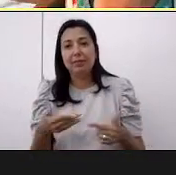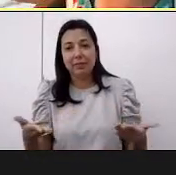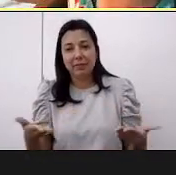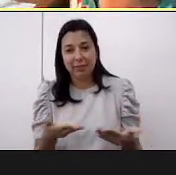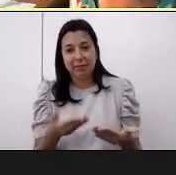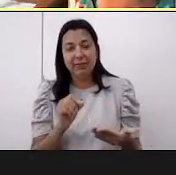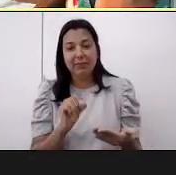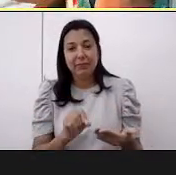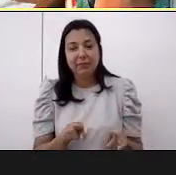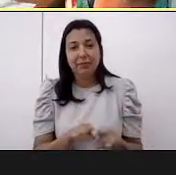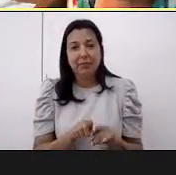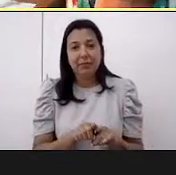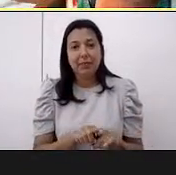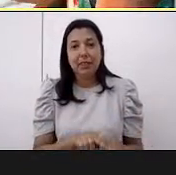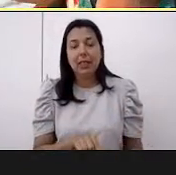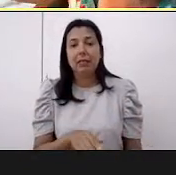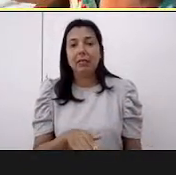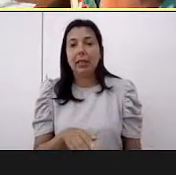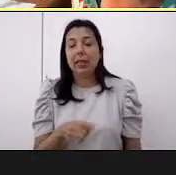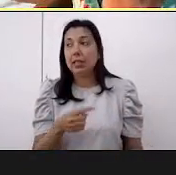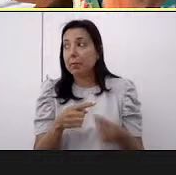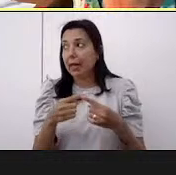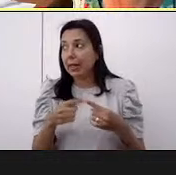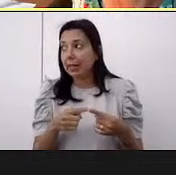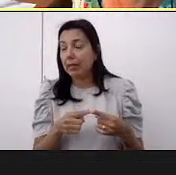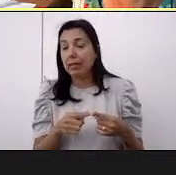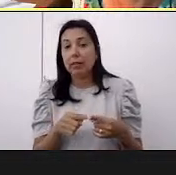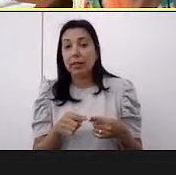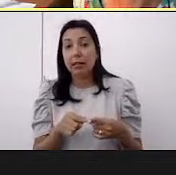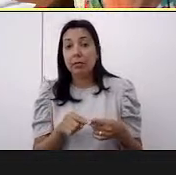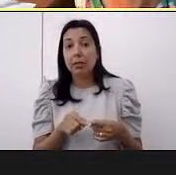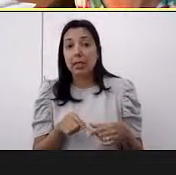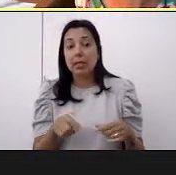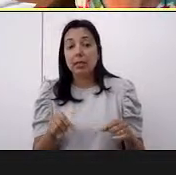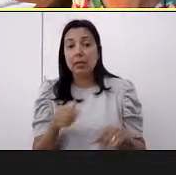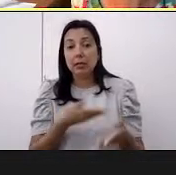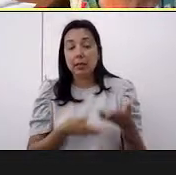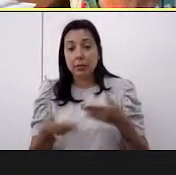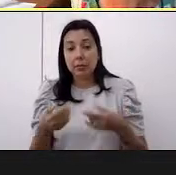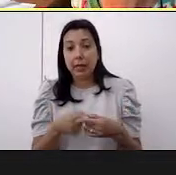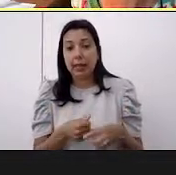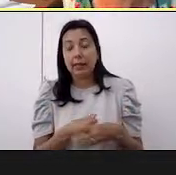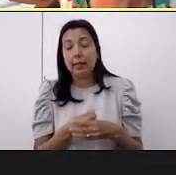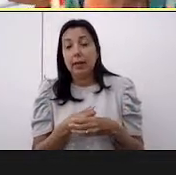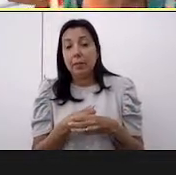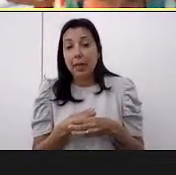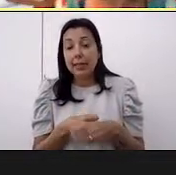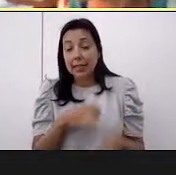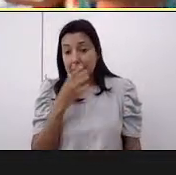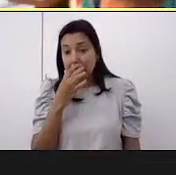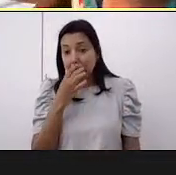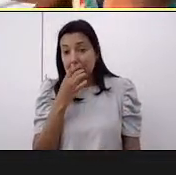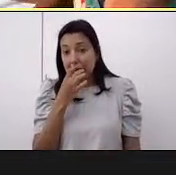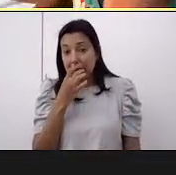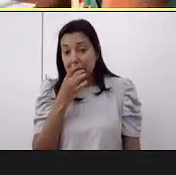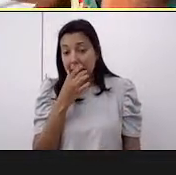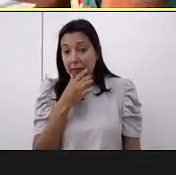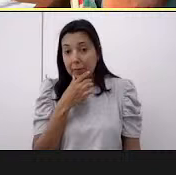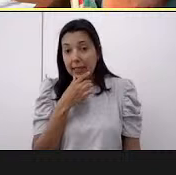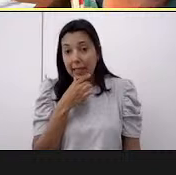is lobbying is properly the idea of going in the lobby of the decision to influence the decision.